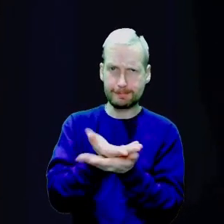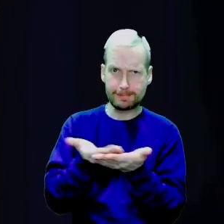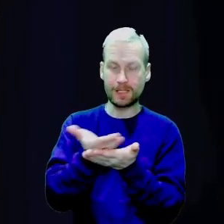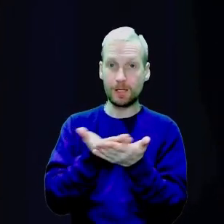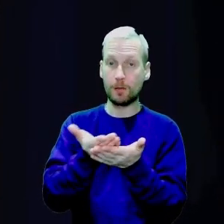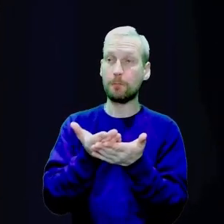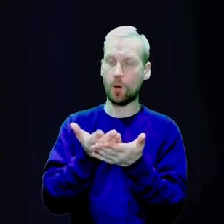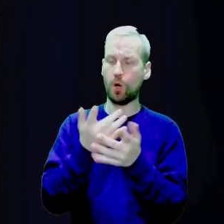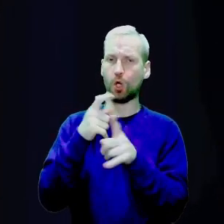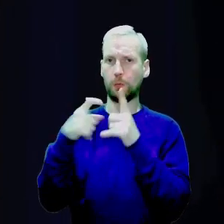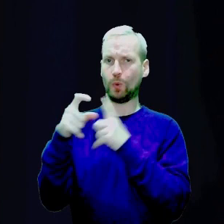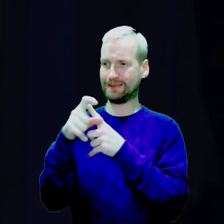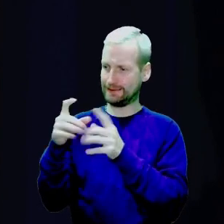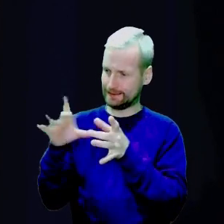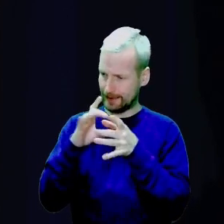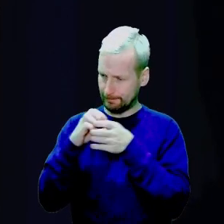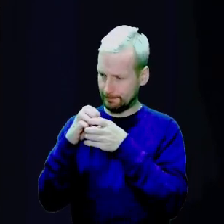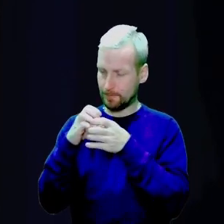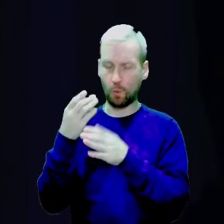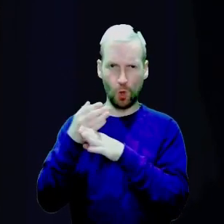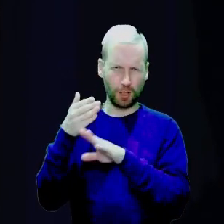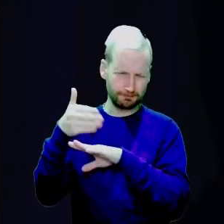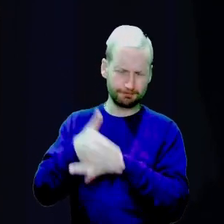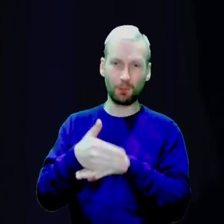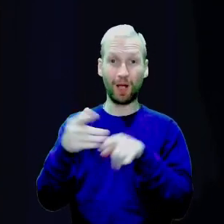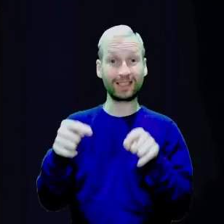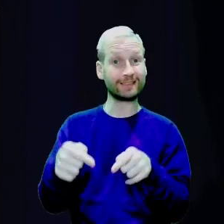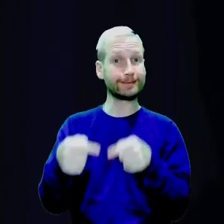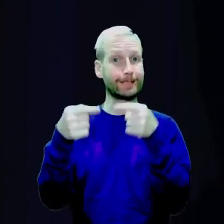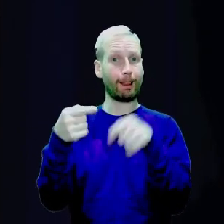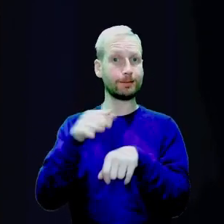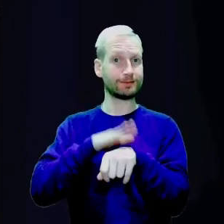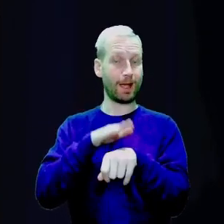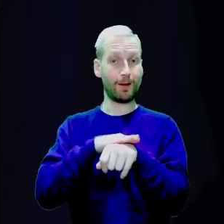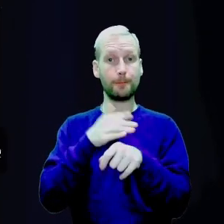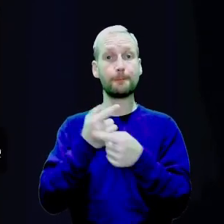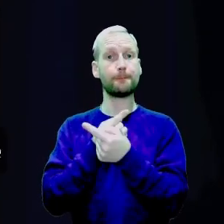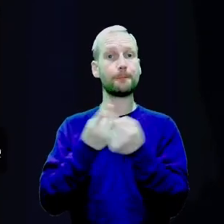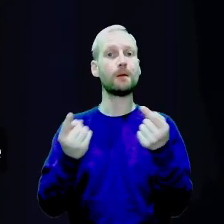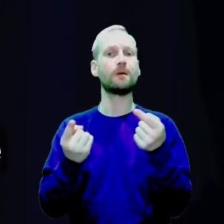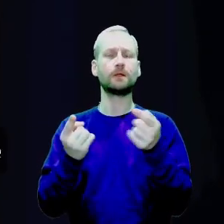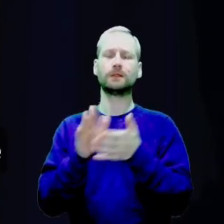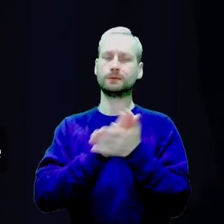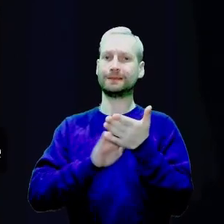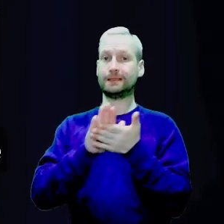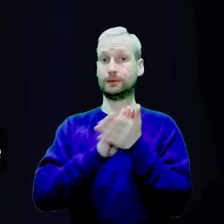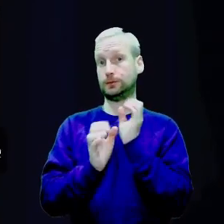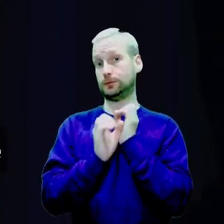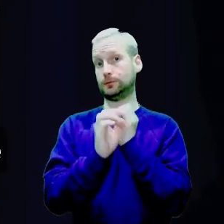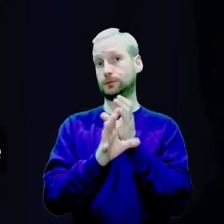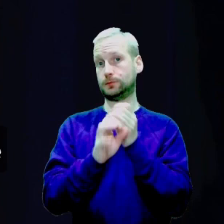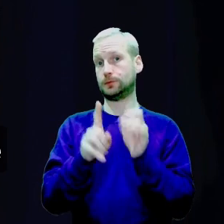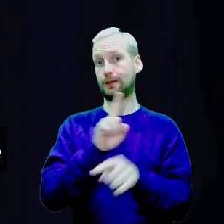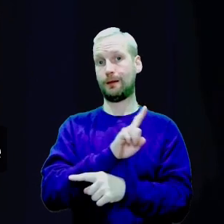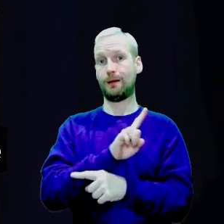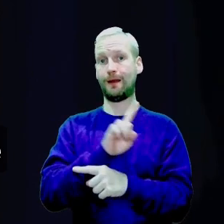to help with this, working together at what is a challenging time for many. We'll be hearing more about that